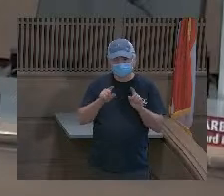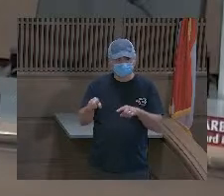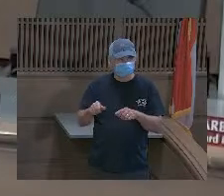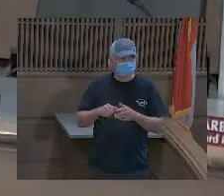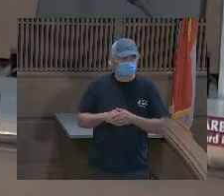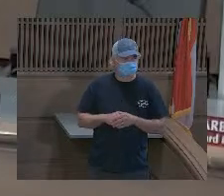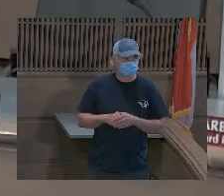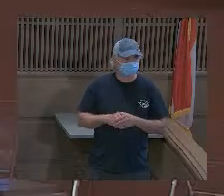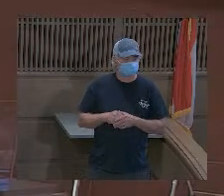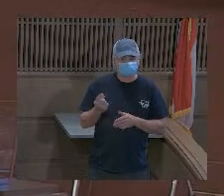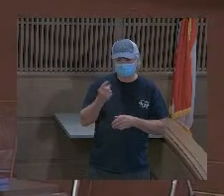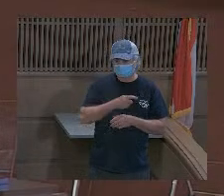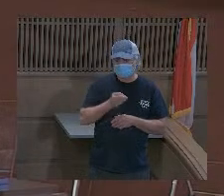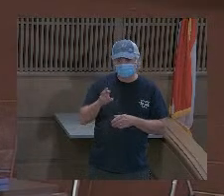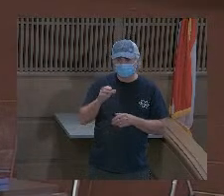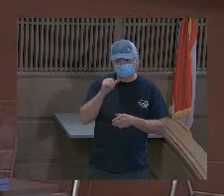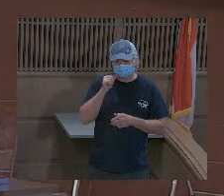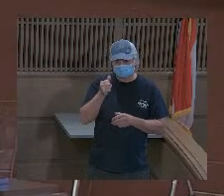Thank you very much.